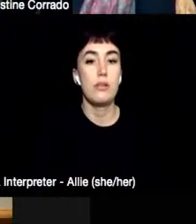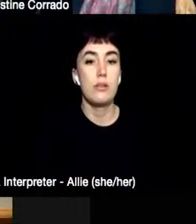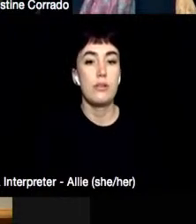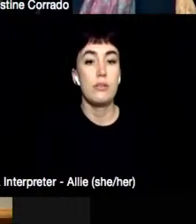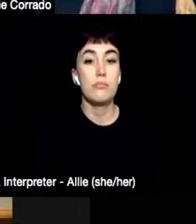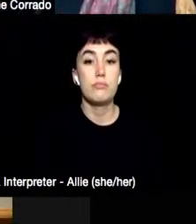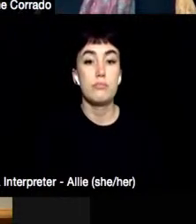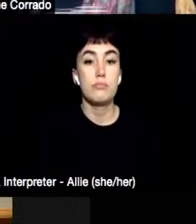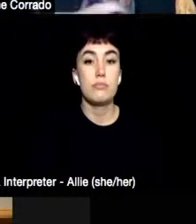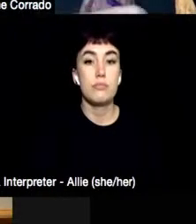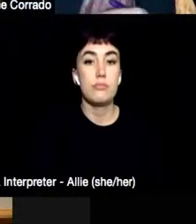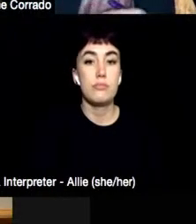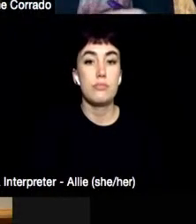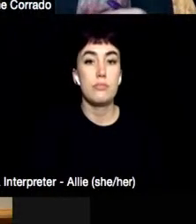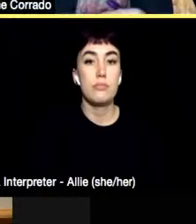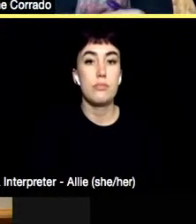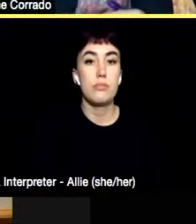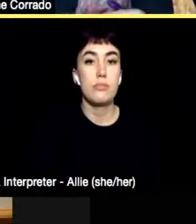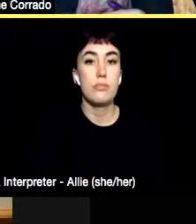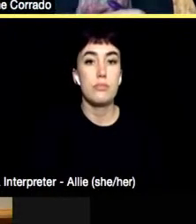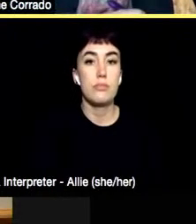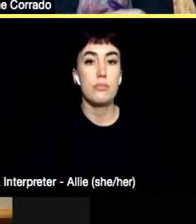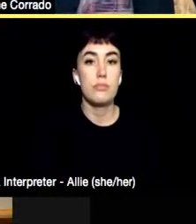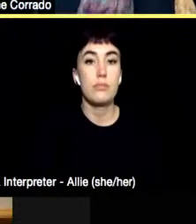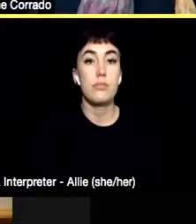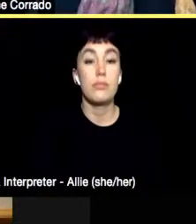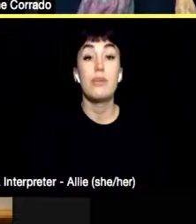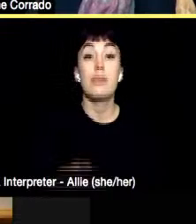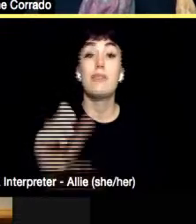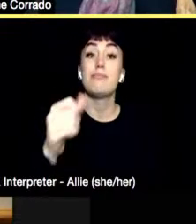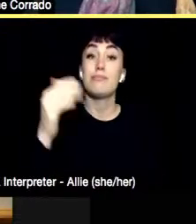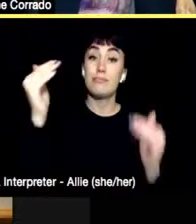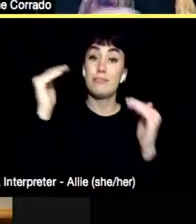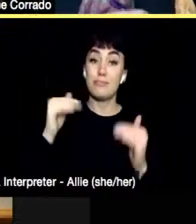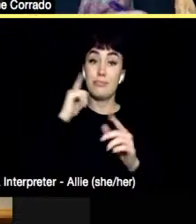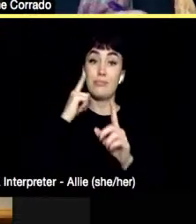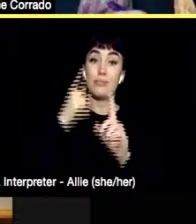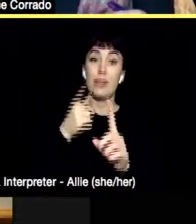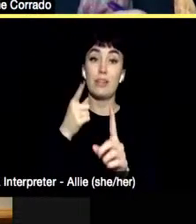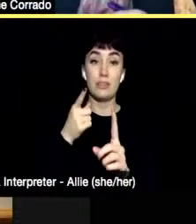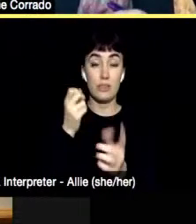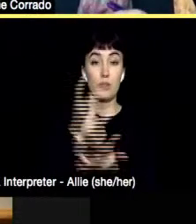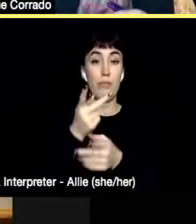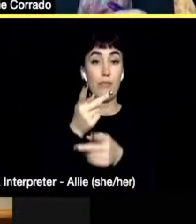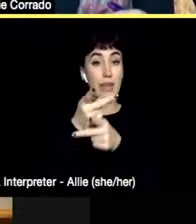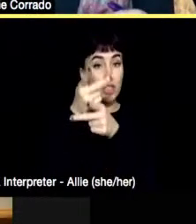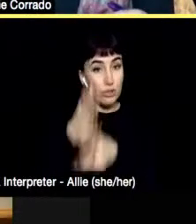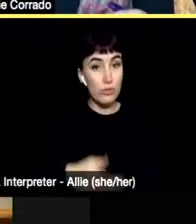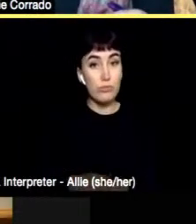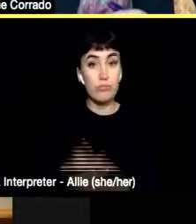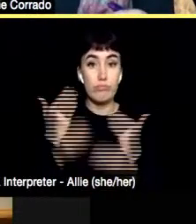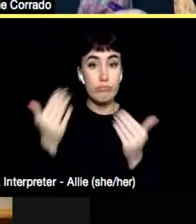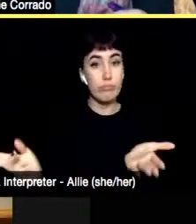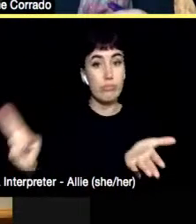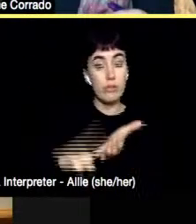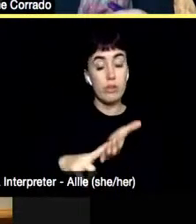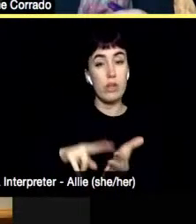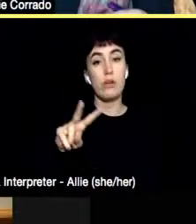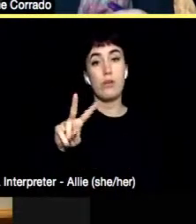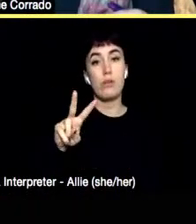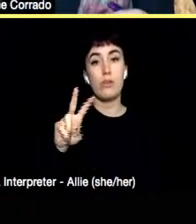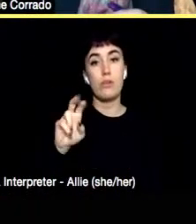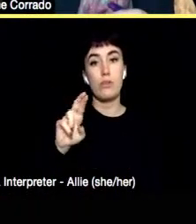Christine. Yes. The next matter seeks to authorize the supervisor to execute a contract